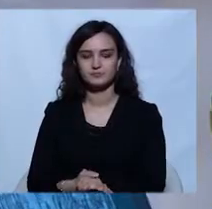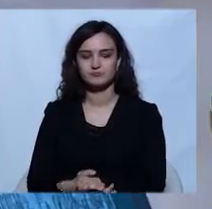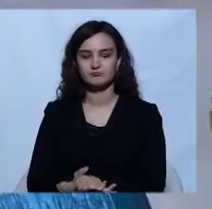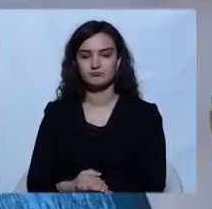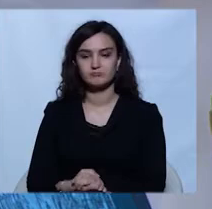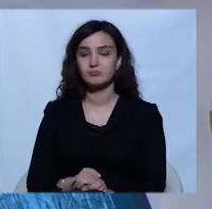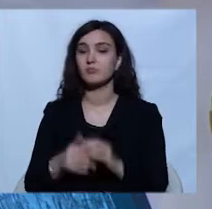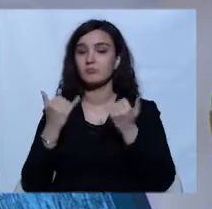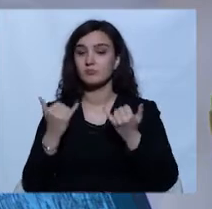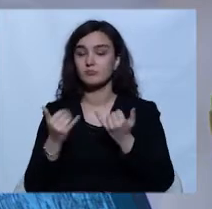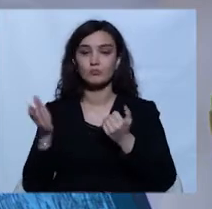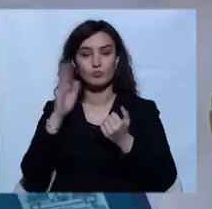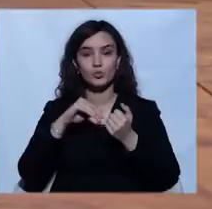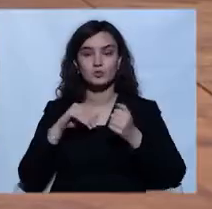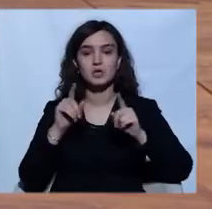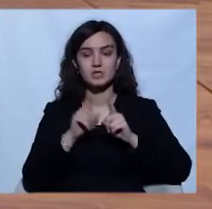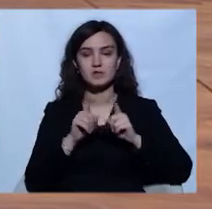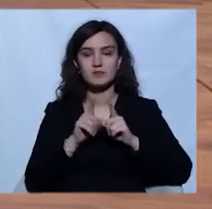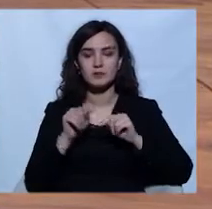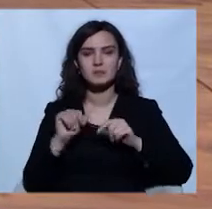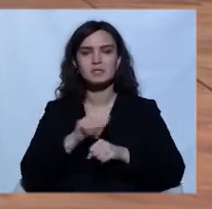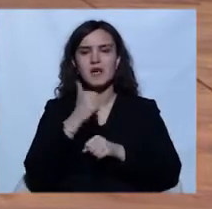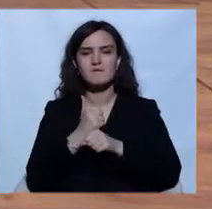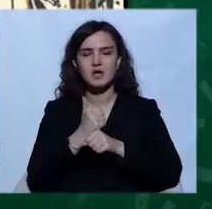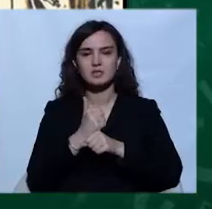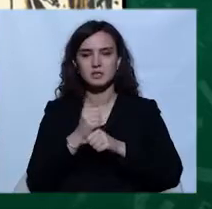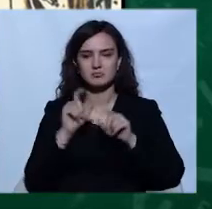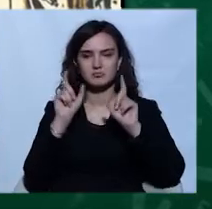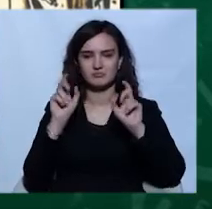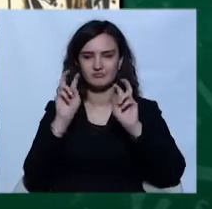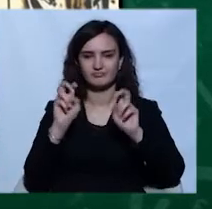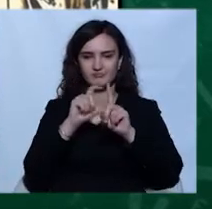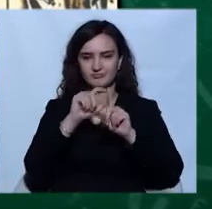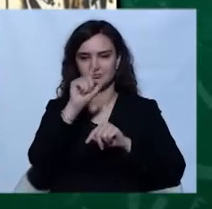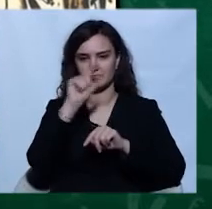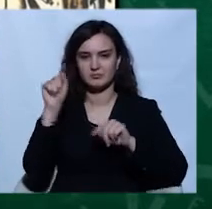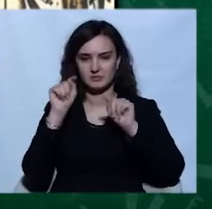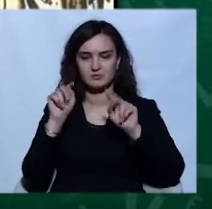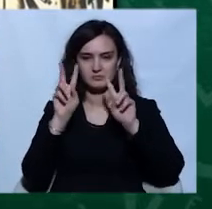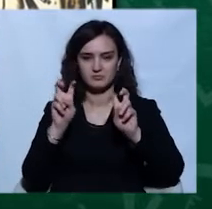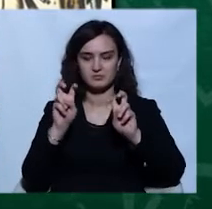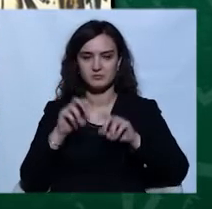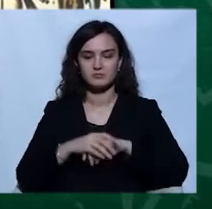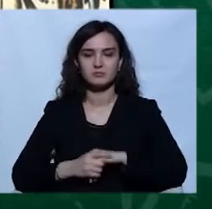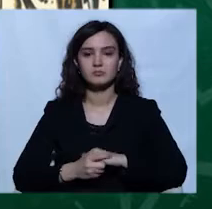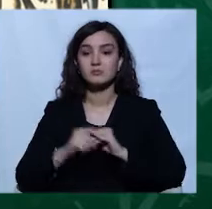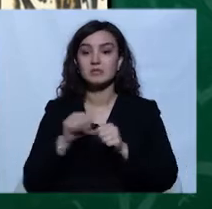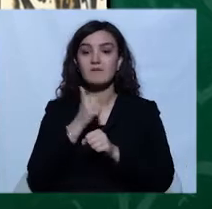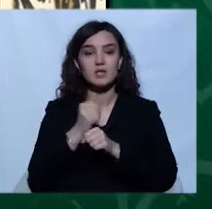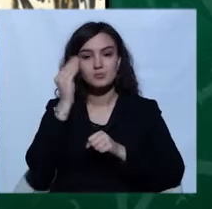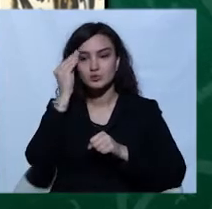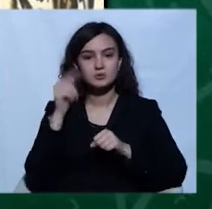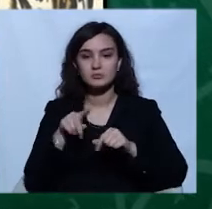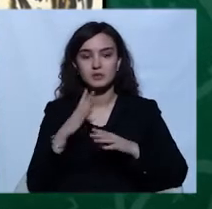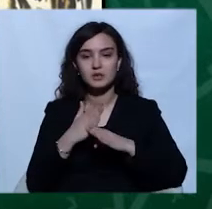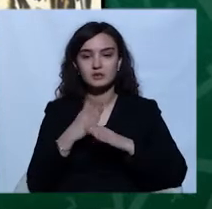And now let's move on to the main themes. Okay, Samantha, what are main themes? What are they